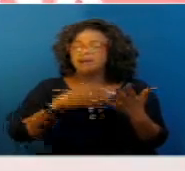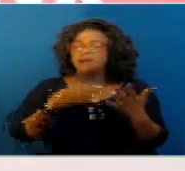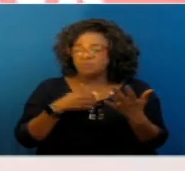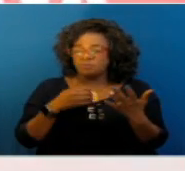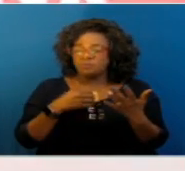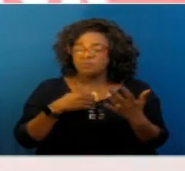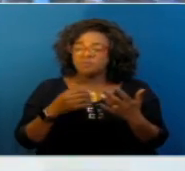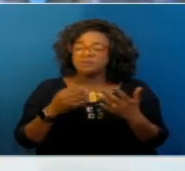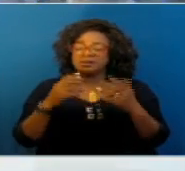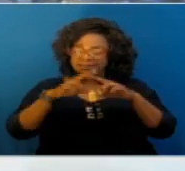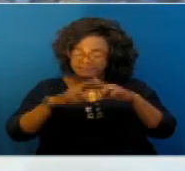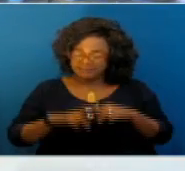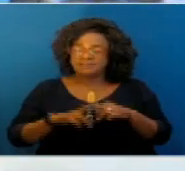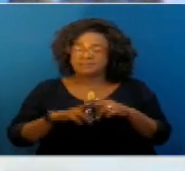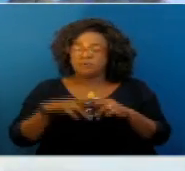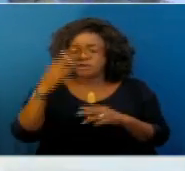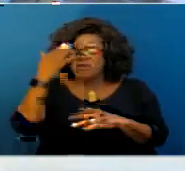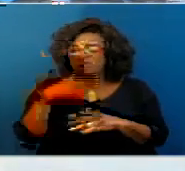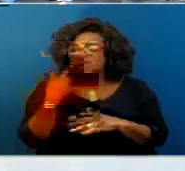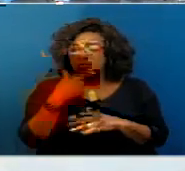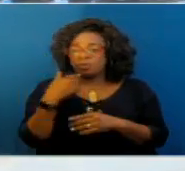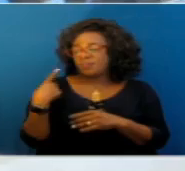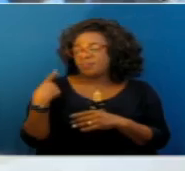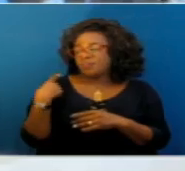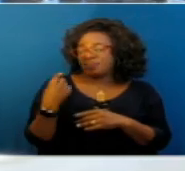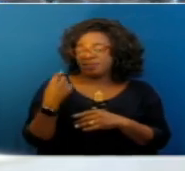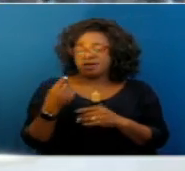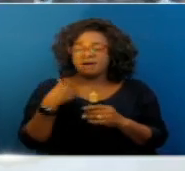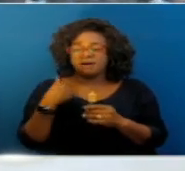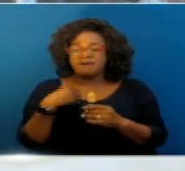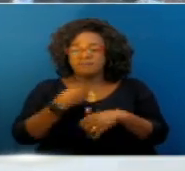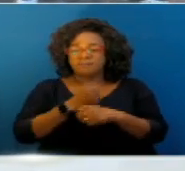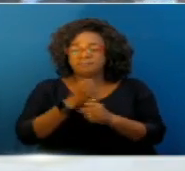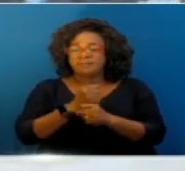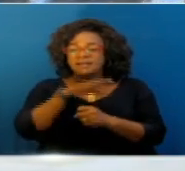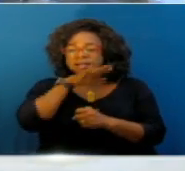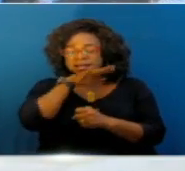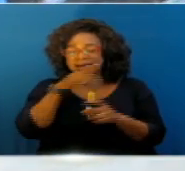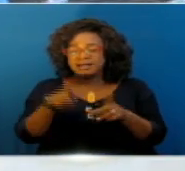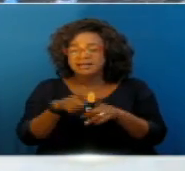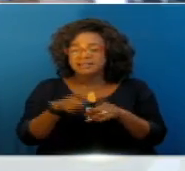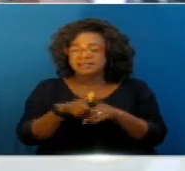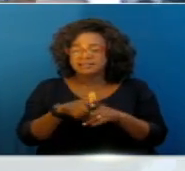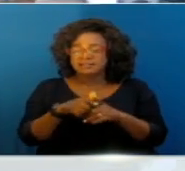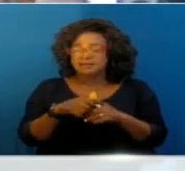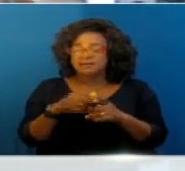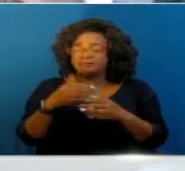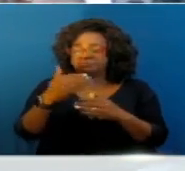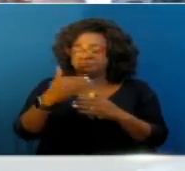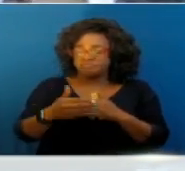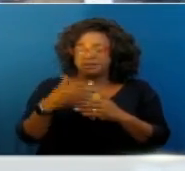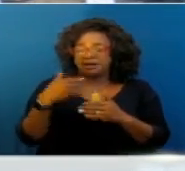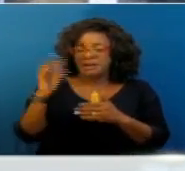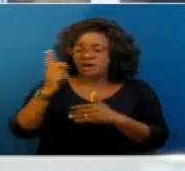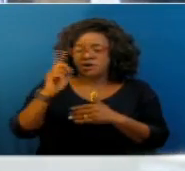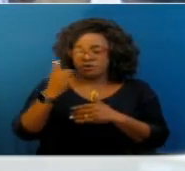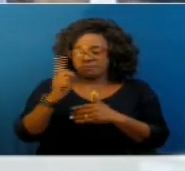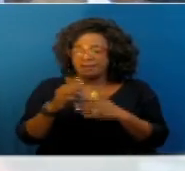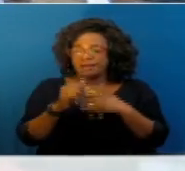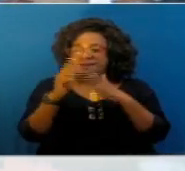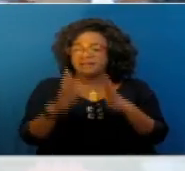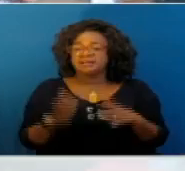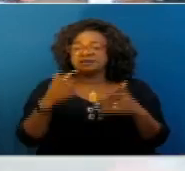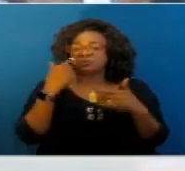nyumba tujue ni nani. Recent opinion polls have put Raila Odinga as the frontrunner in Nairobi County, and the leaders